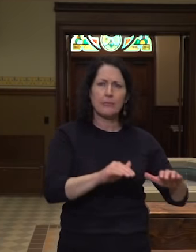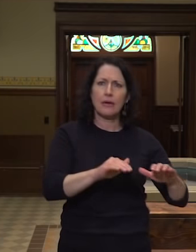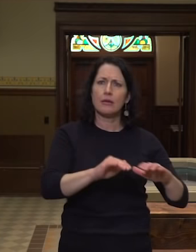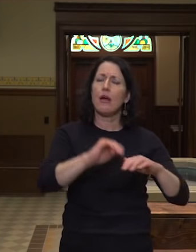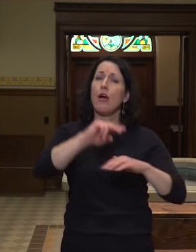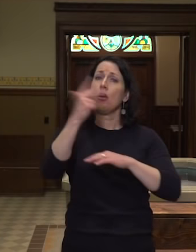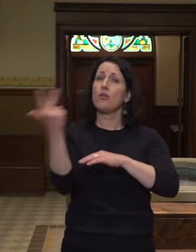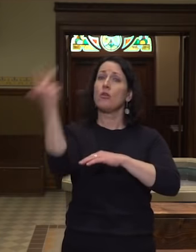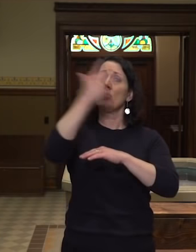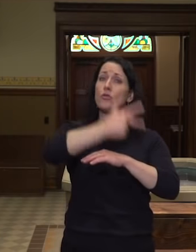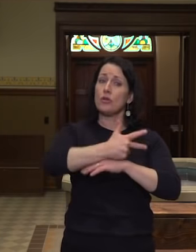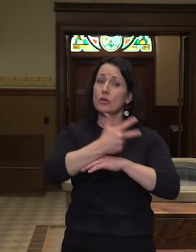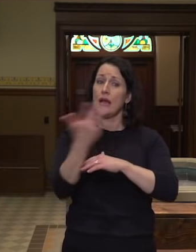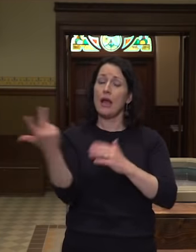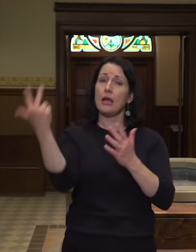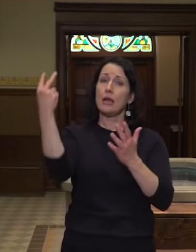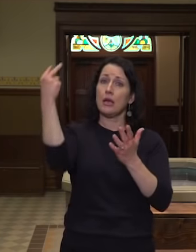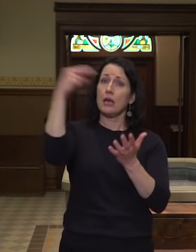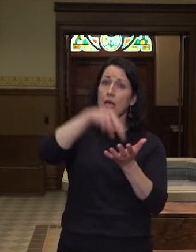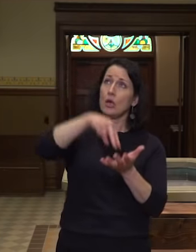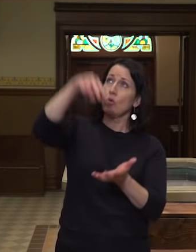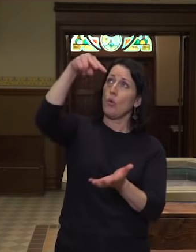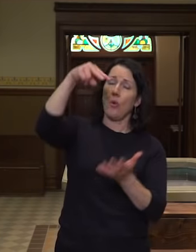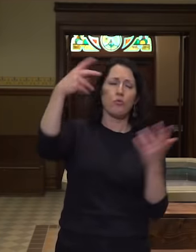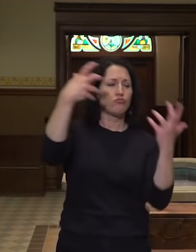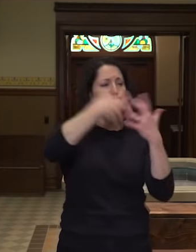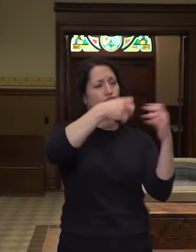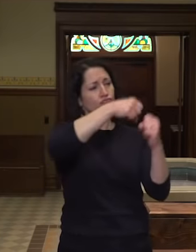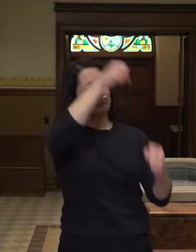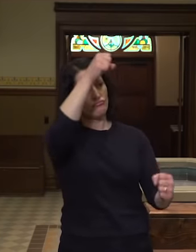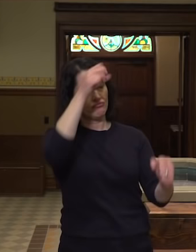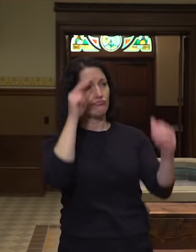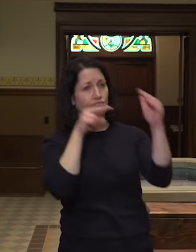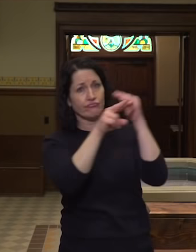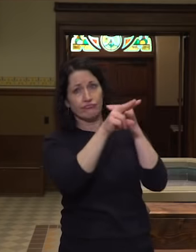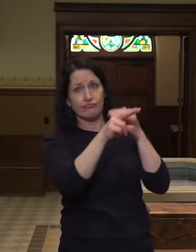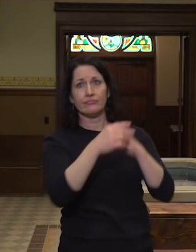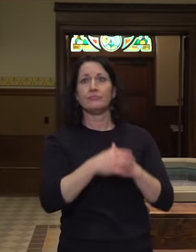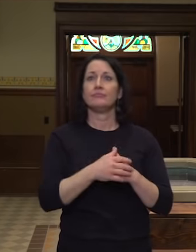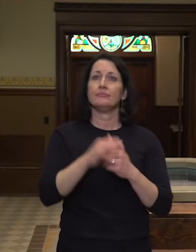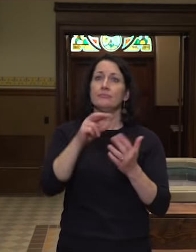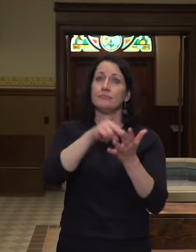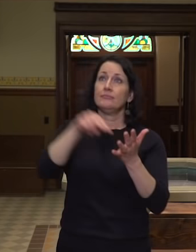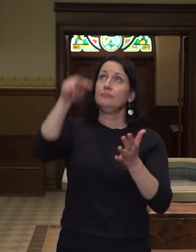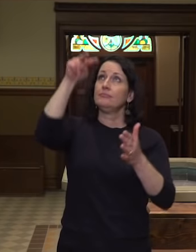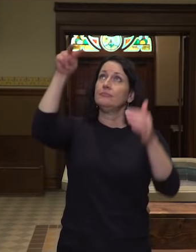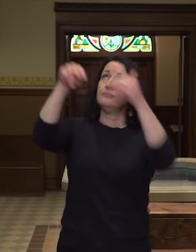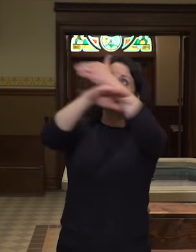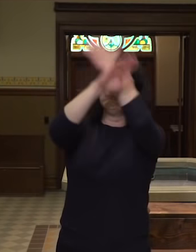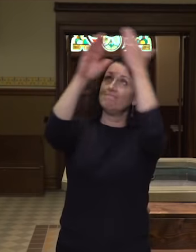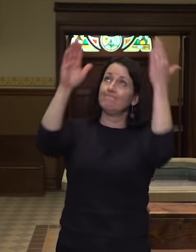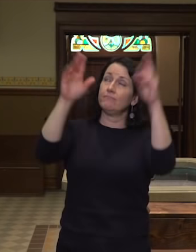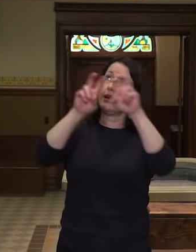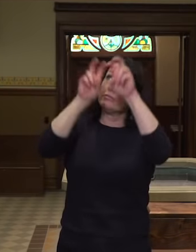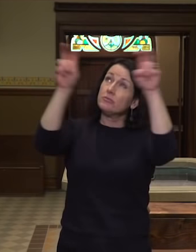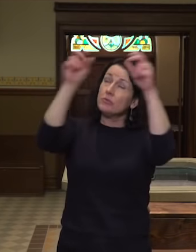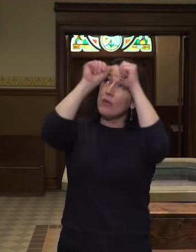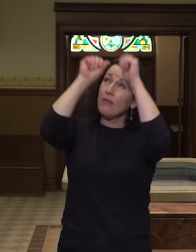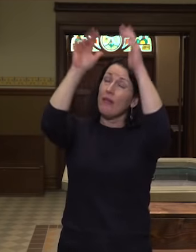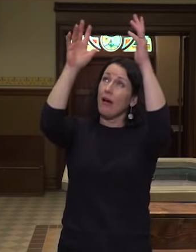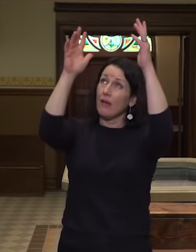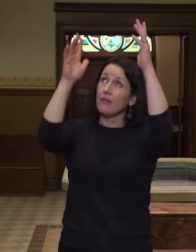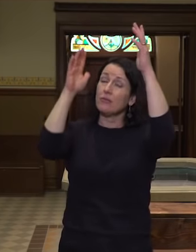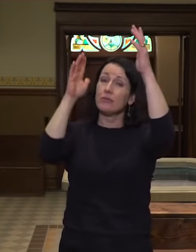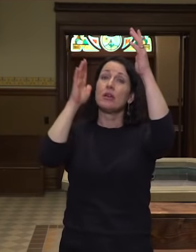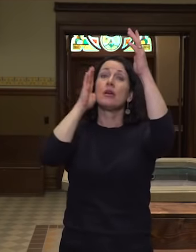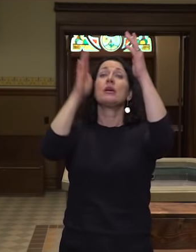and rose again on the third day in accordance with the Scriptures. He ascended into heaven and is seated at the right hand